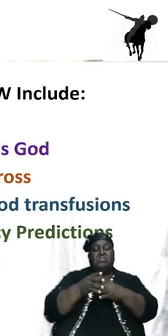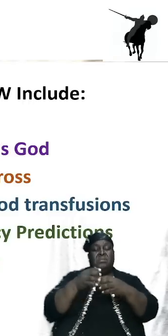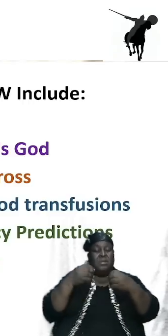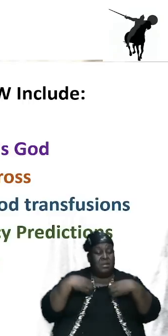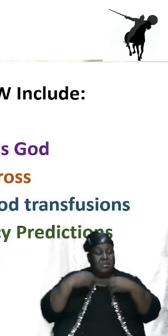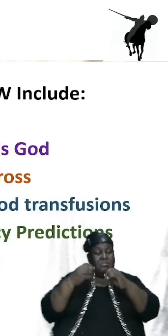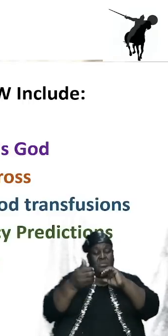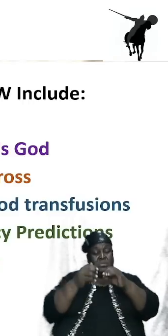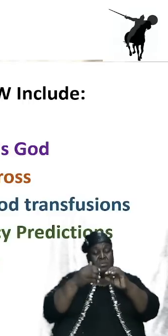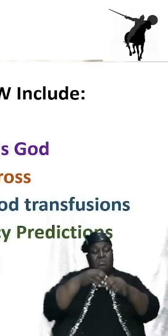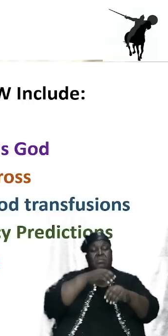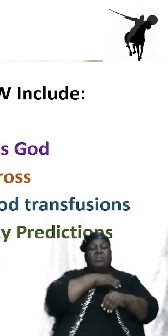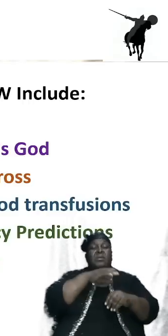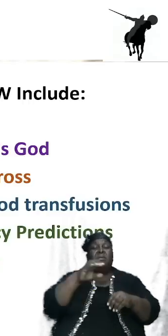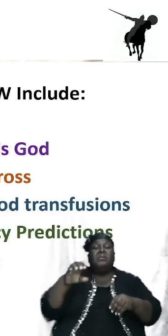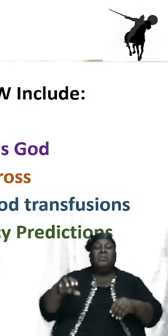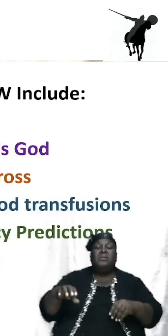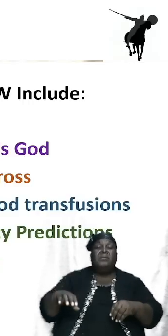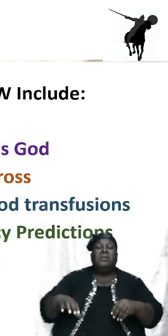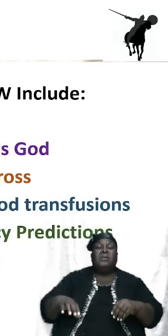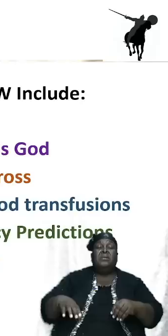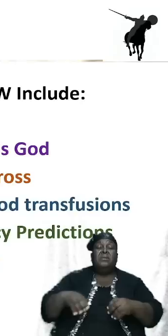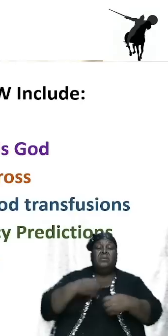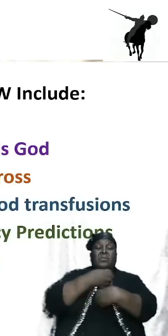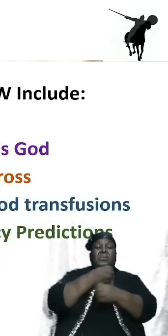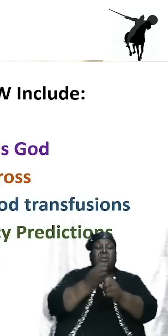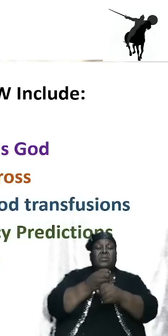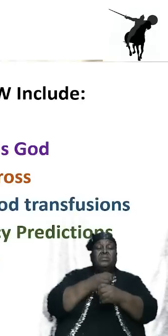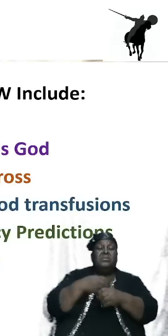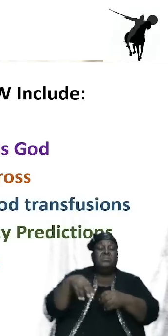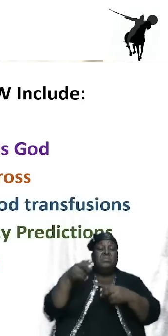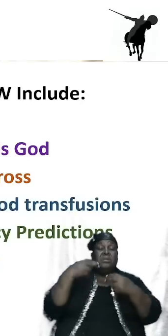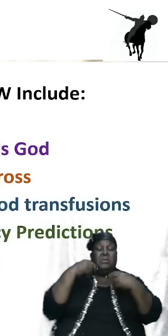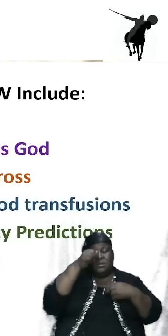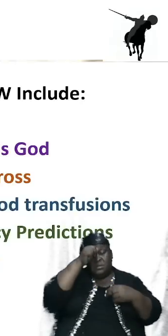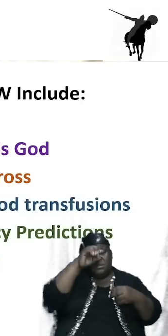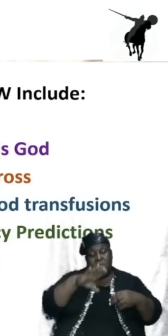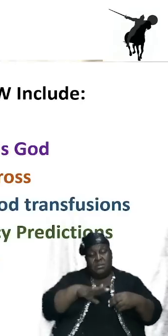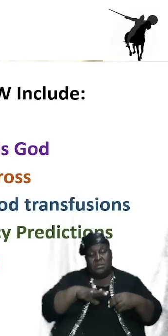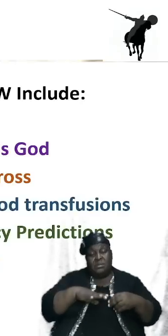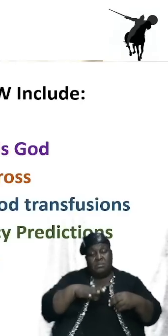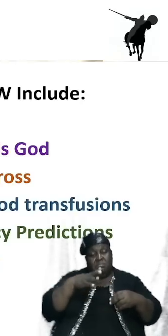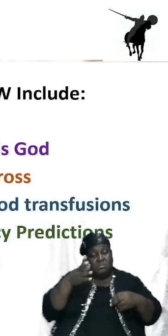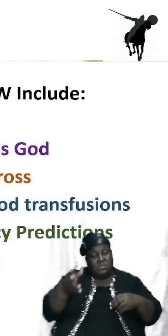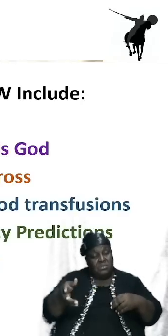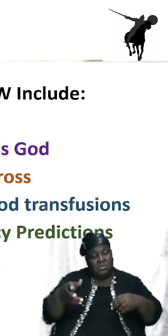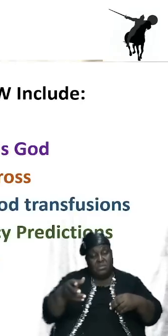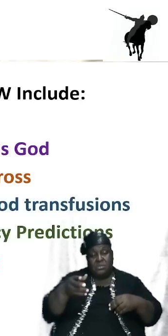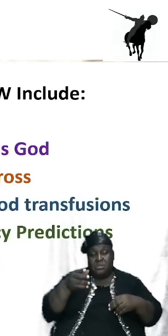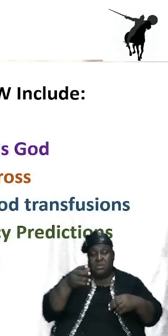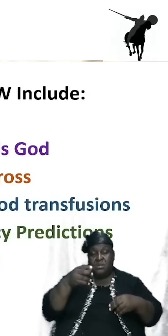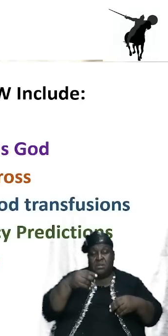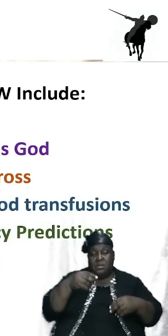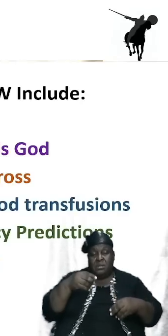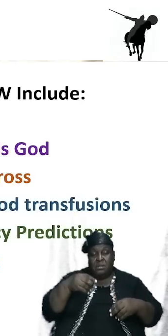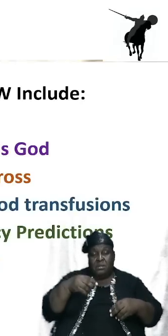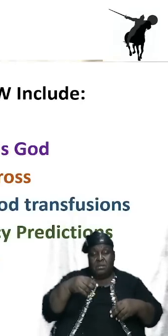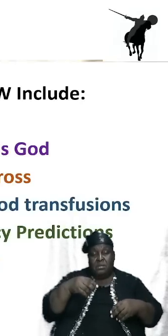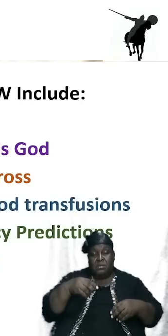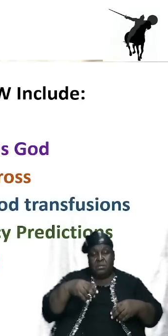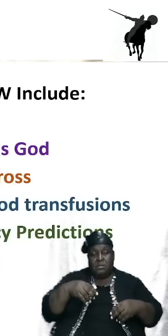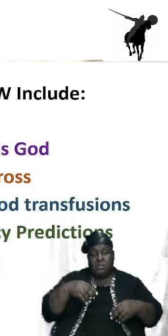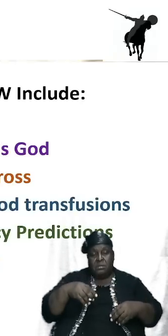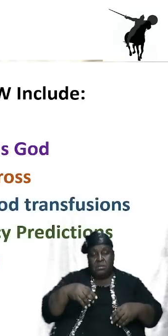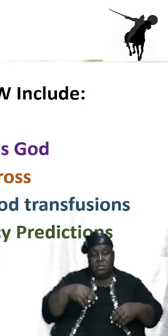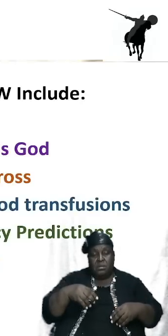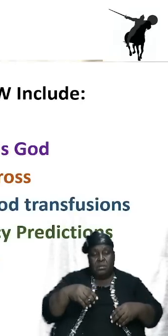they deny Jesus Christ. They reject the cross. They're saying that, look here, the cross did not provide salvation